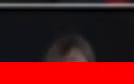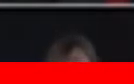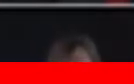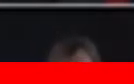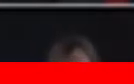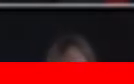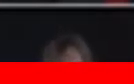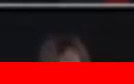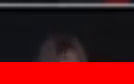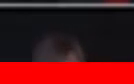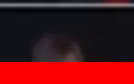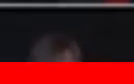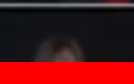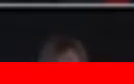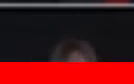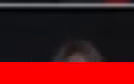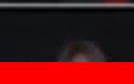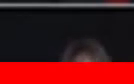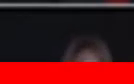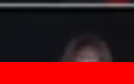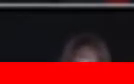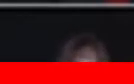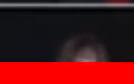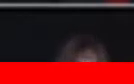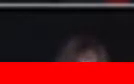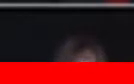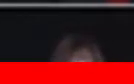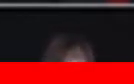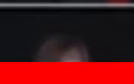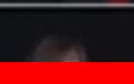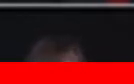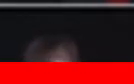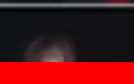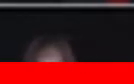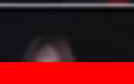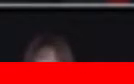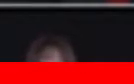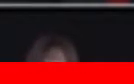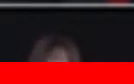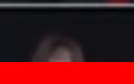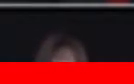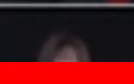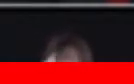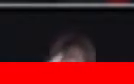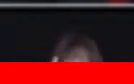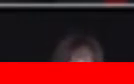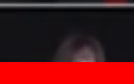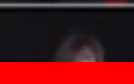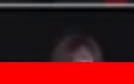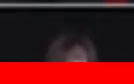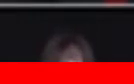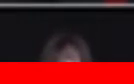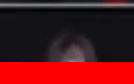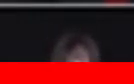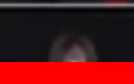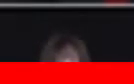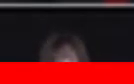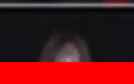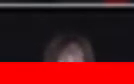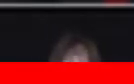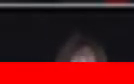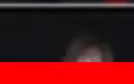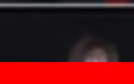get a haircut or visit our favorite restaurant. COVID-19 has hit them hard. But in Ontario, they have responded with